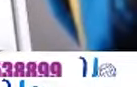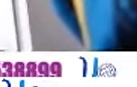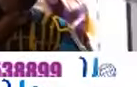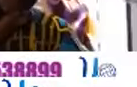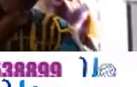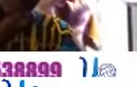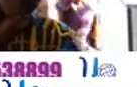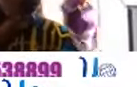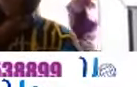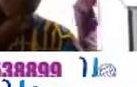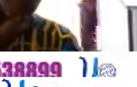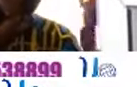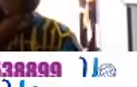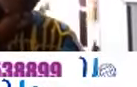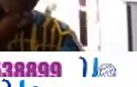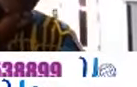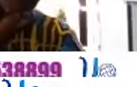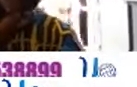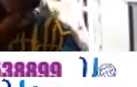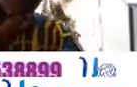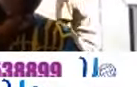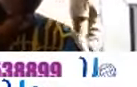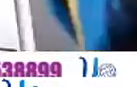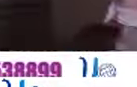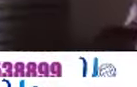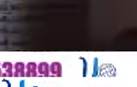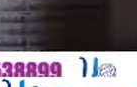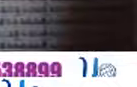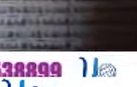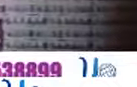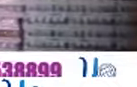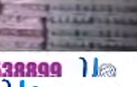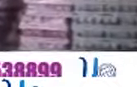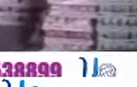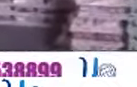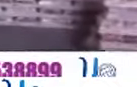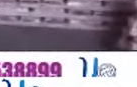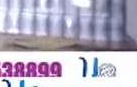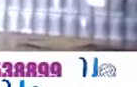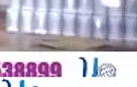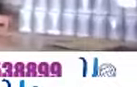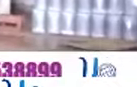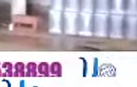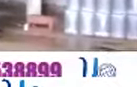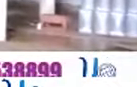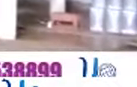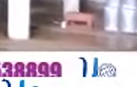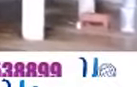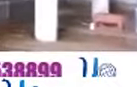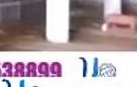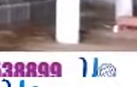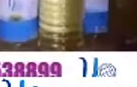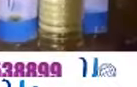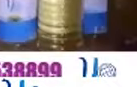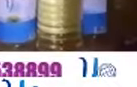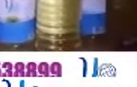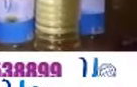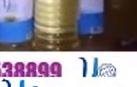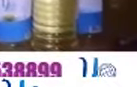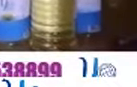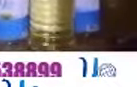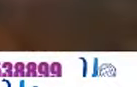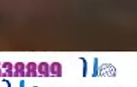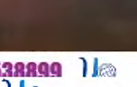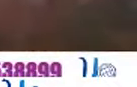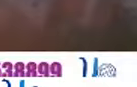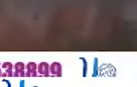nyonta andum fana nata anoda enterprise sotale bolam nyindi ko domorol fana kol fana be firale le dadi ma ni